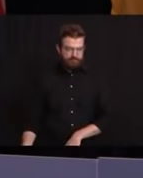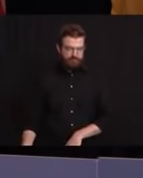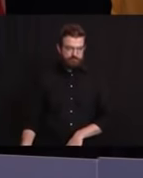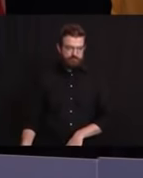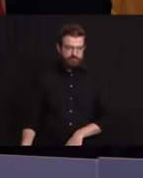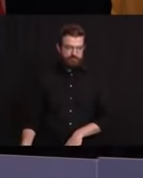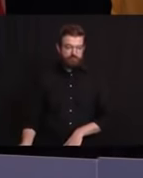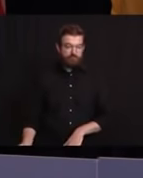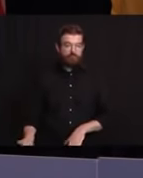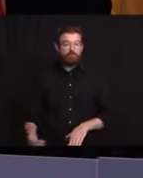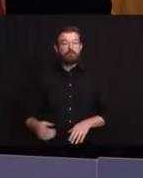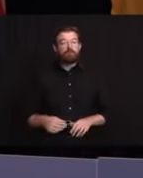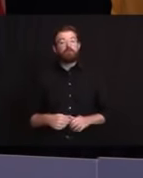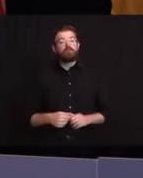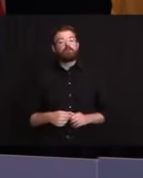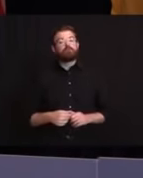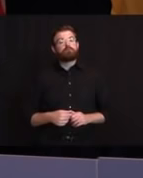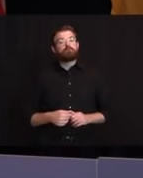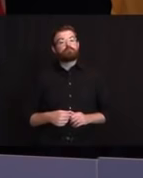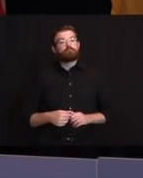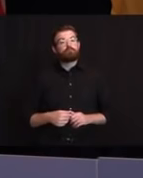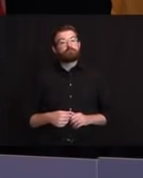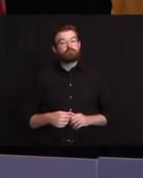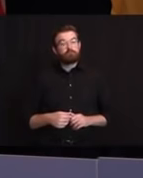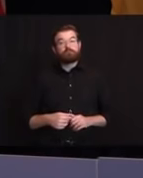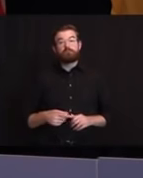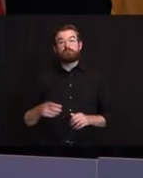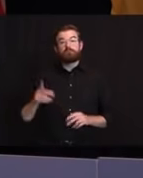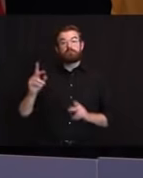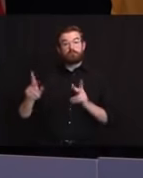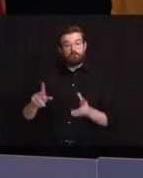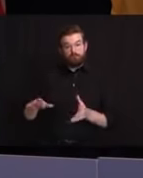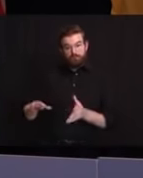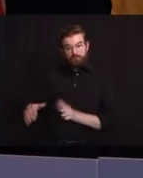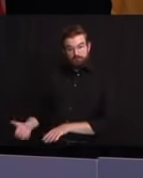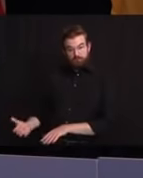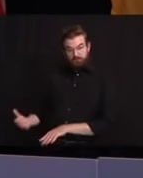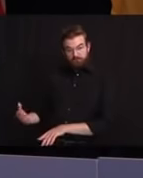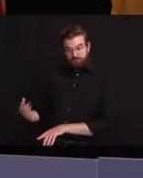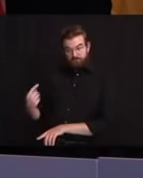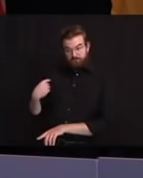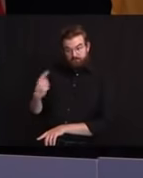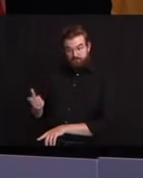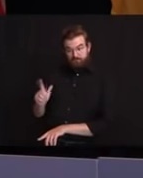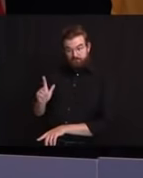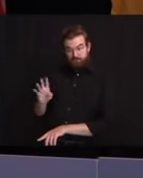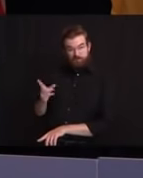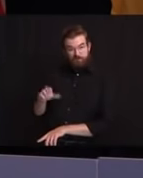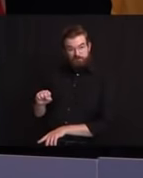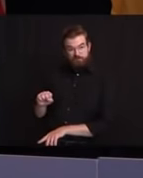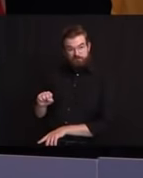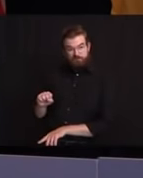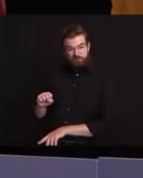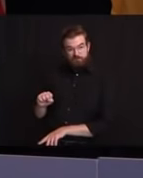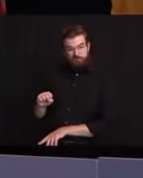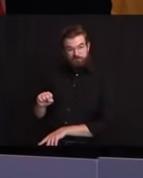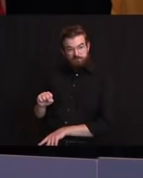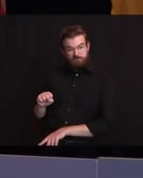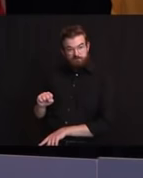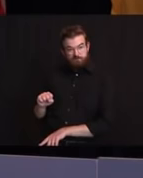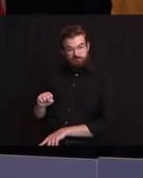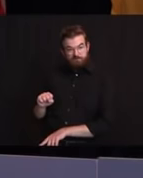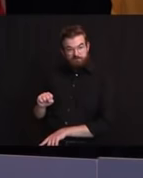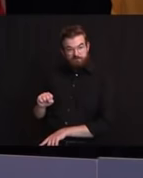of report. That doesn't mean that those people died in the last 24 hours. In fact, many of them, and an increasing number as we go